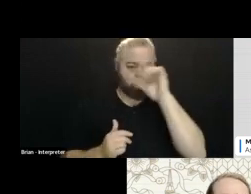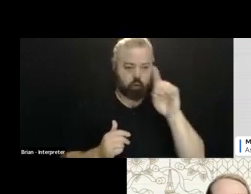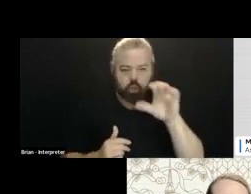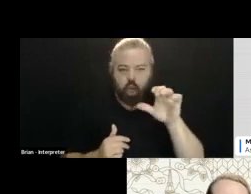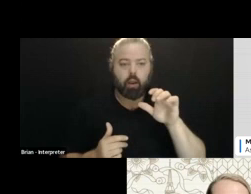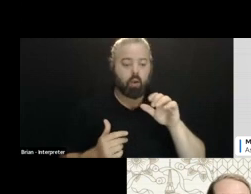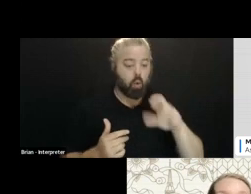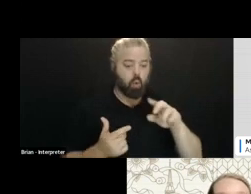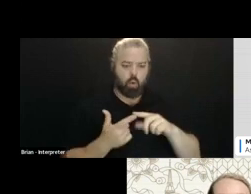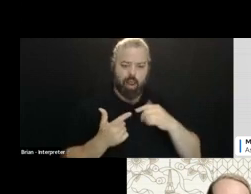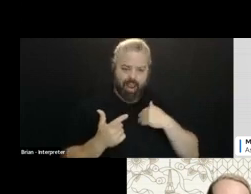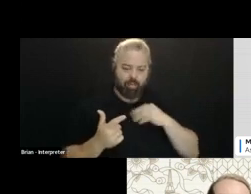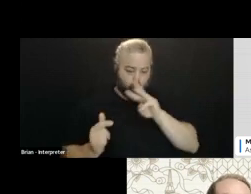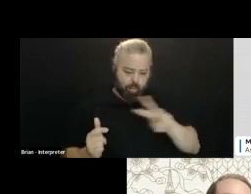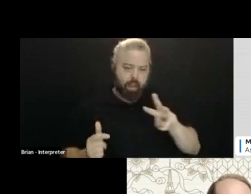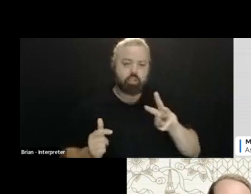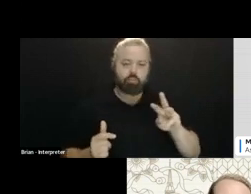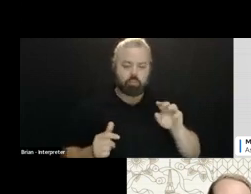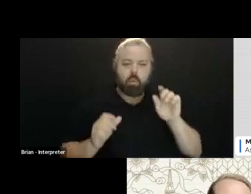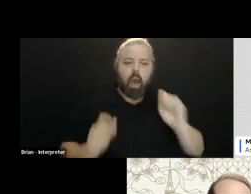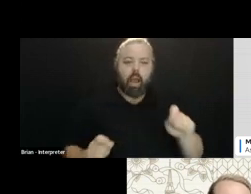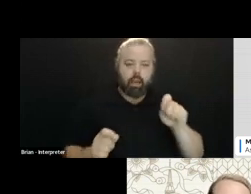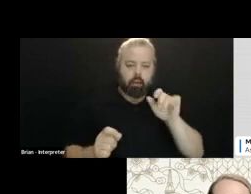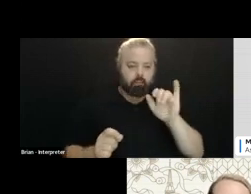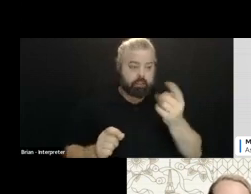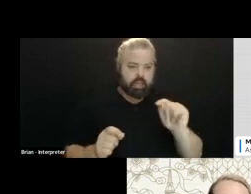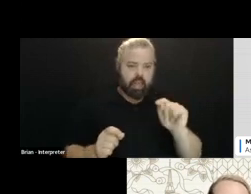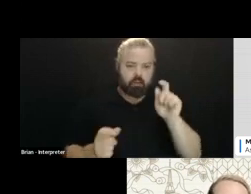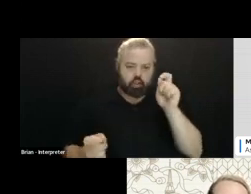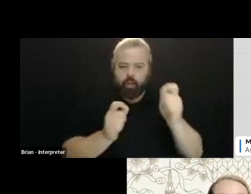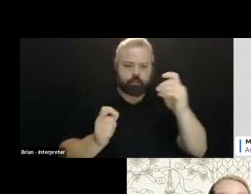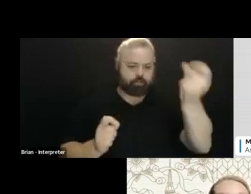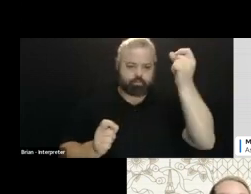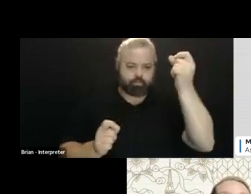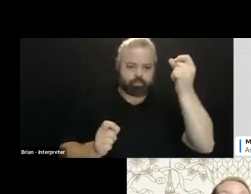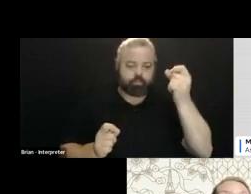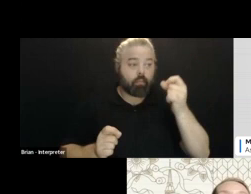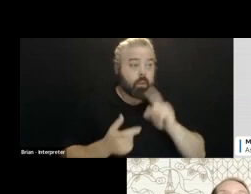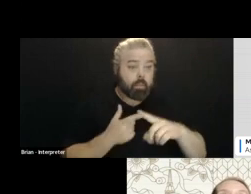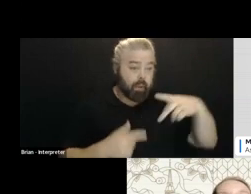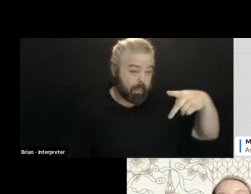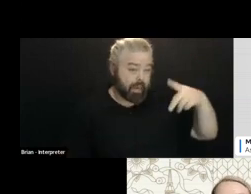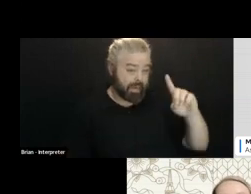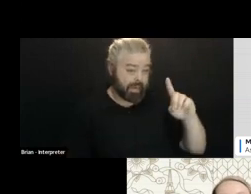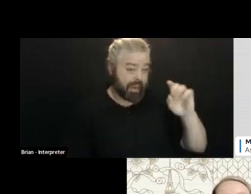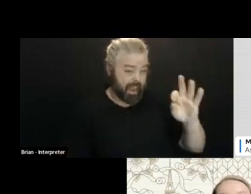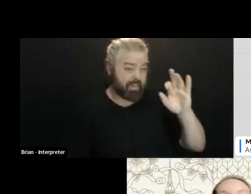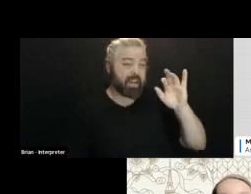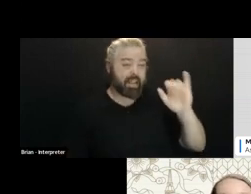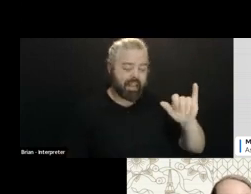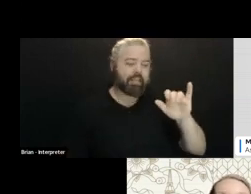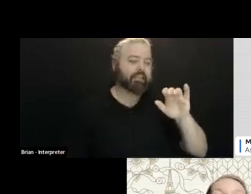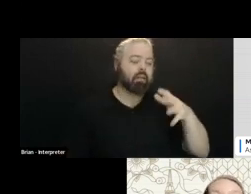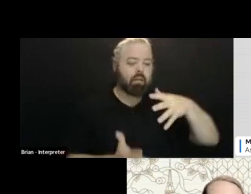page, we can change that text on the fly. PDF, it's embedded, and it entails opening a design